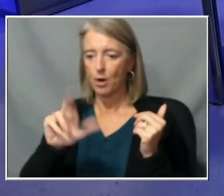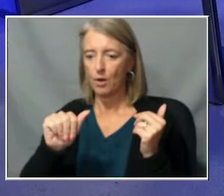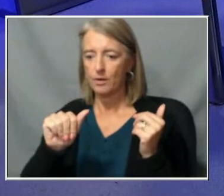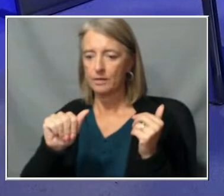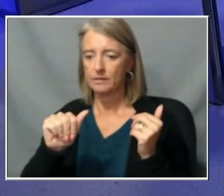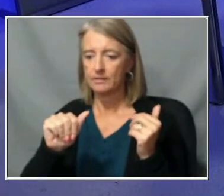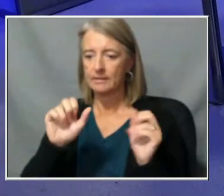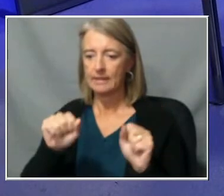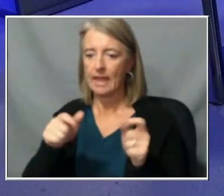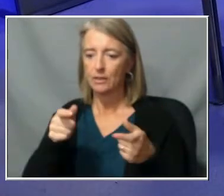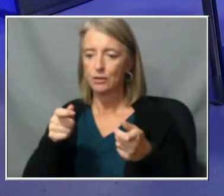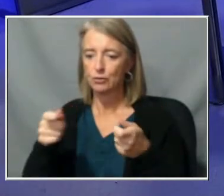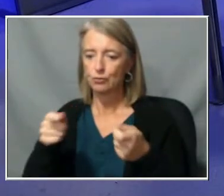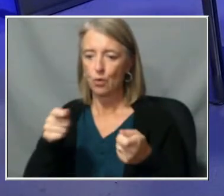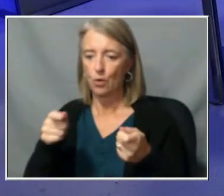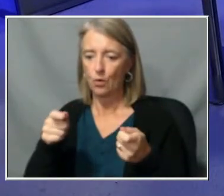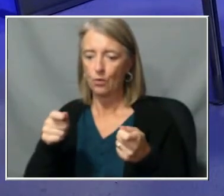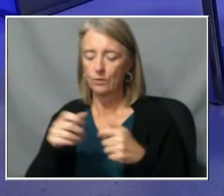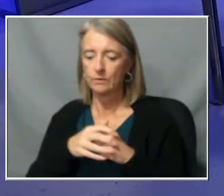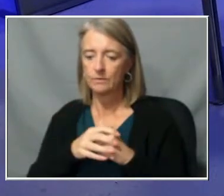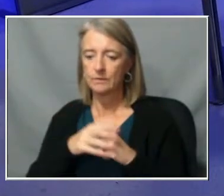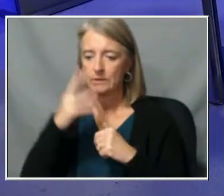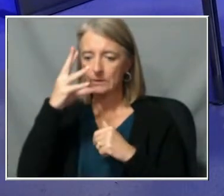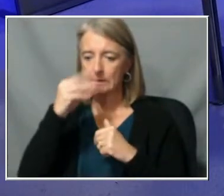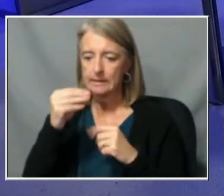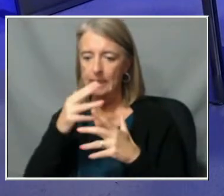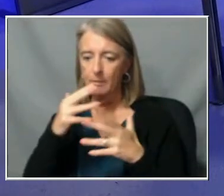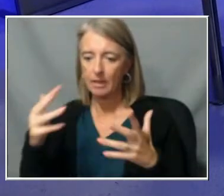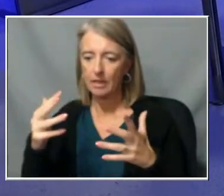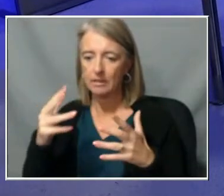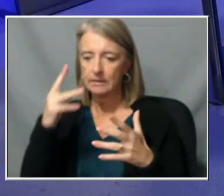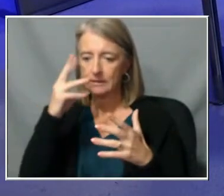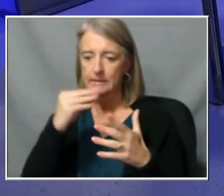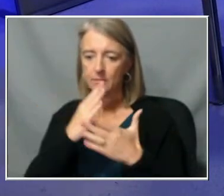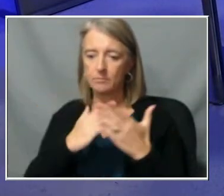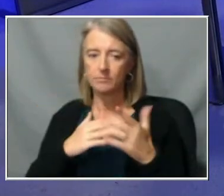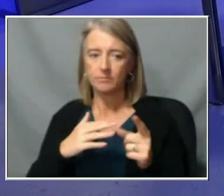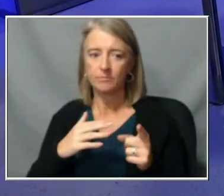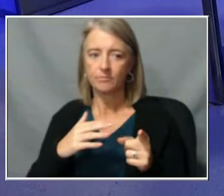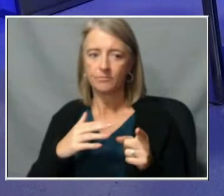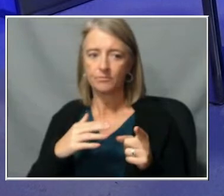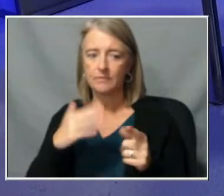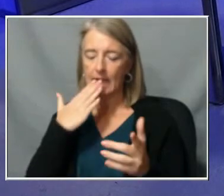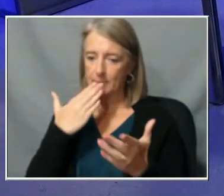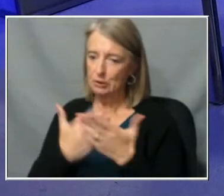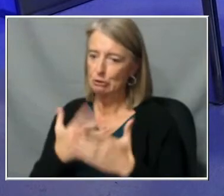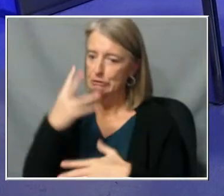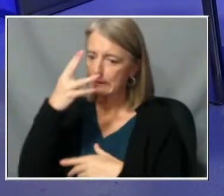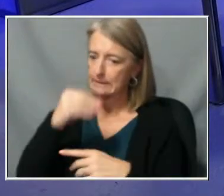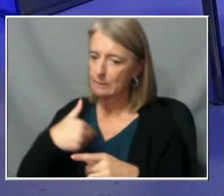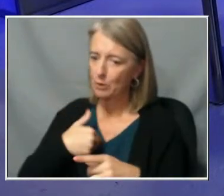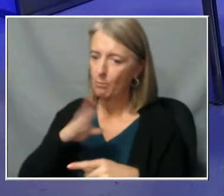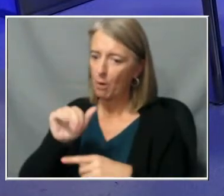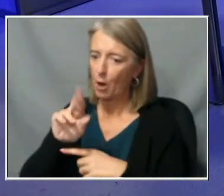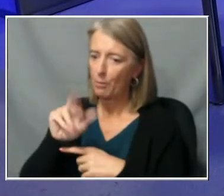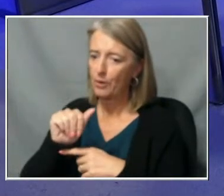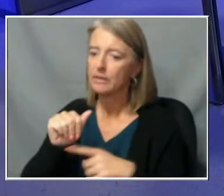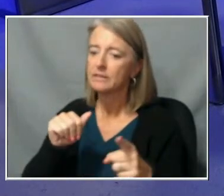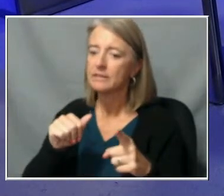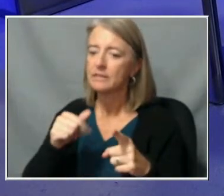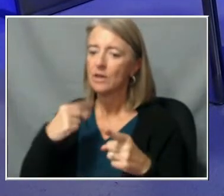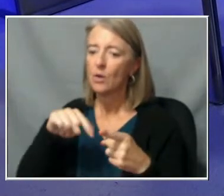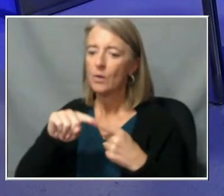can control. So do you sleep a lot? Is sleep part of your health I'm a routine? good sleeper. When my husband doesn't